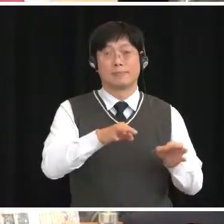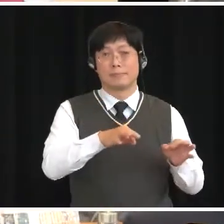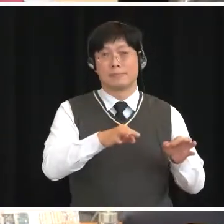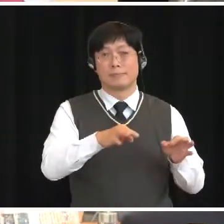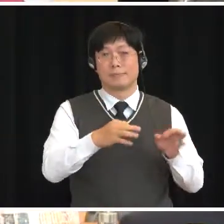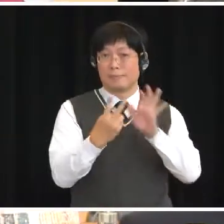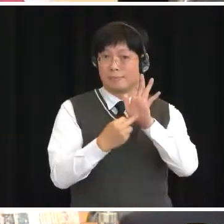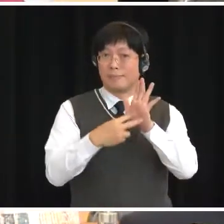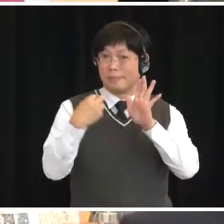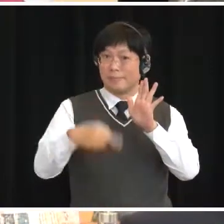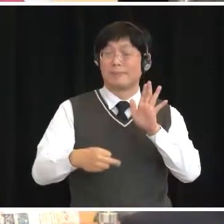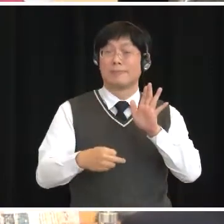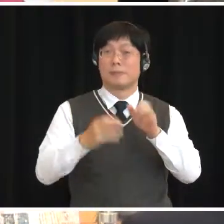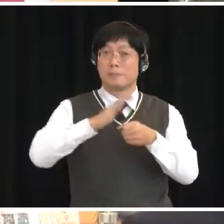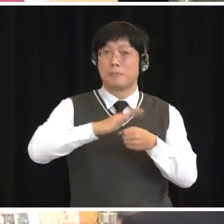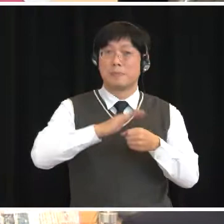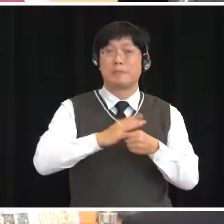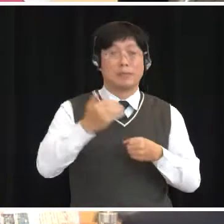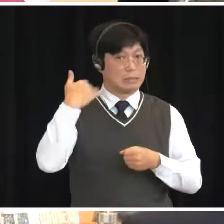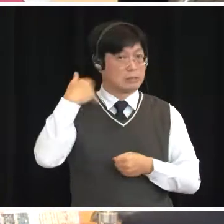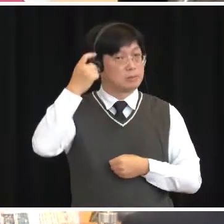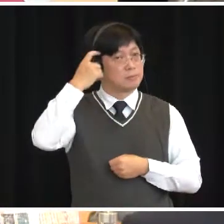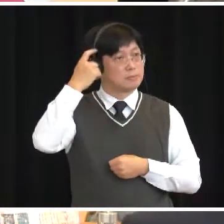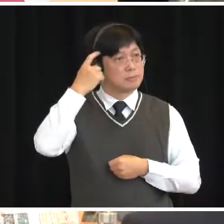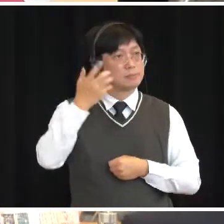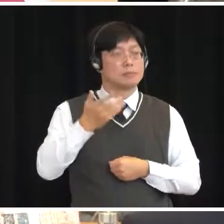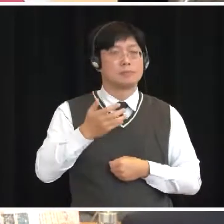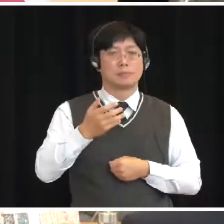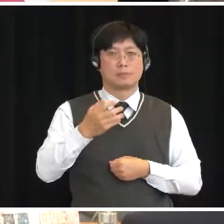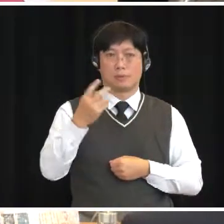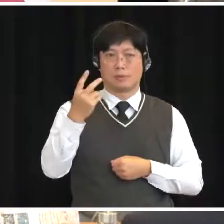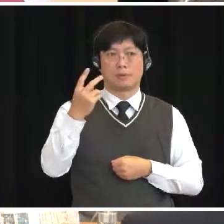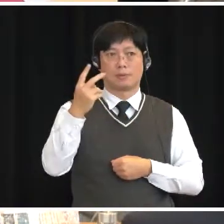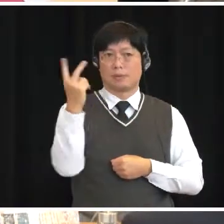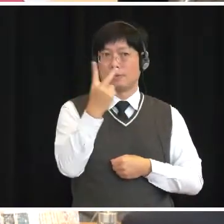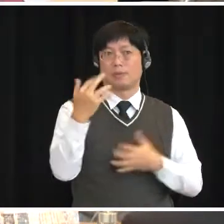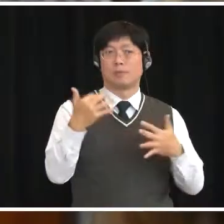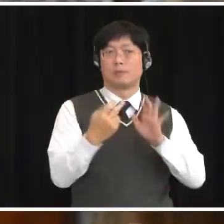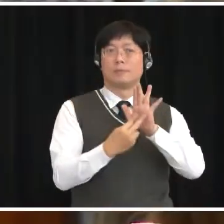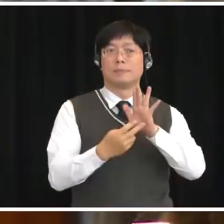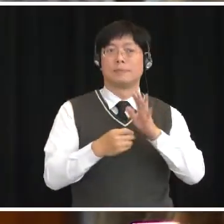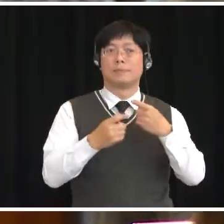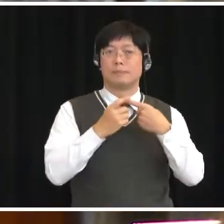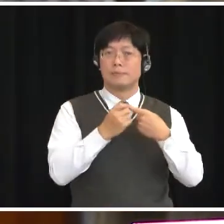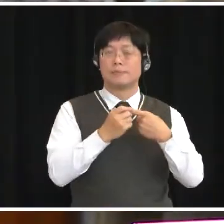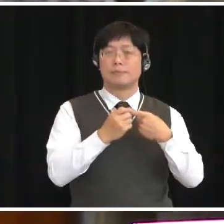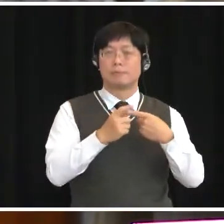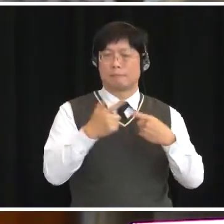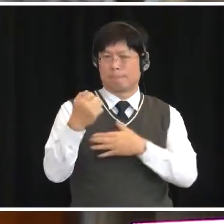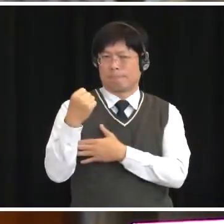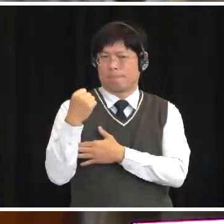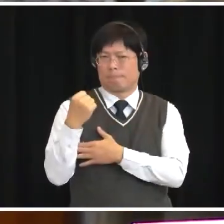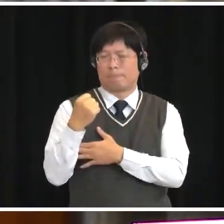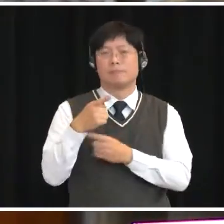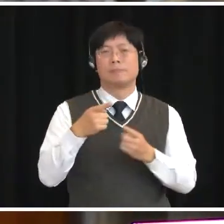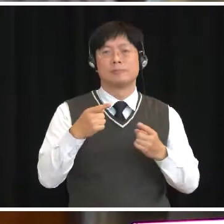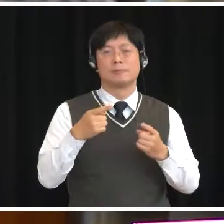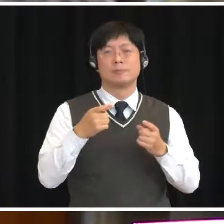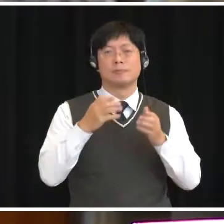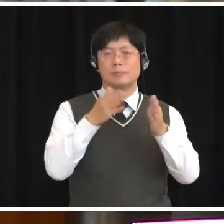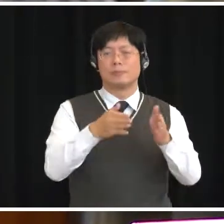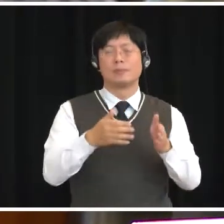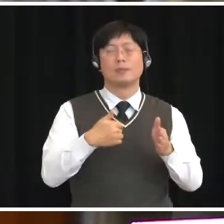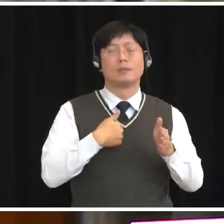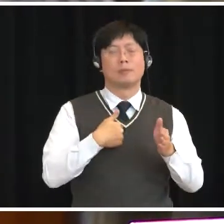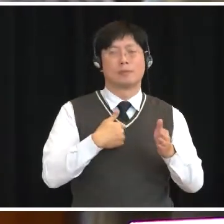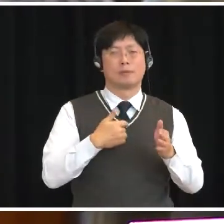Maybe I can provide additional some information. We can look at the best interests from two perspectives. The